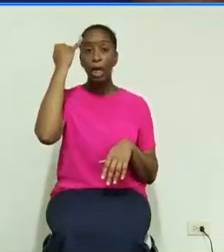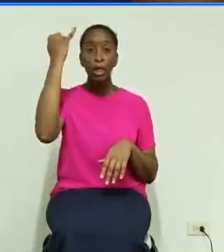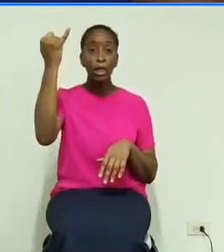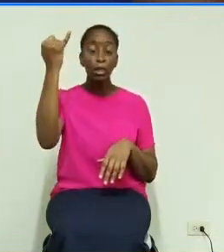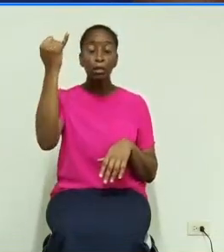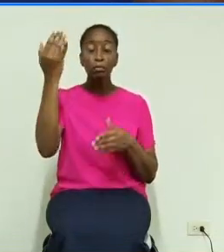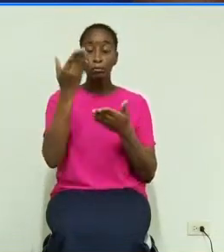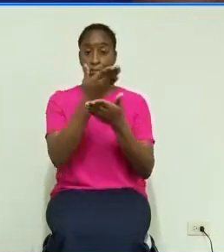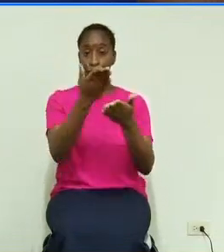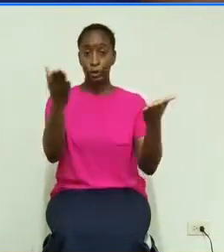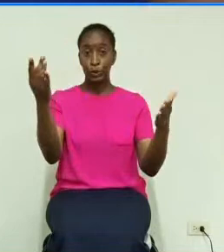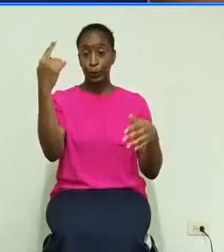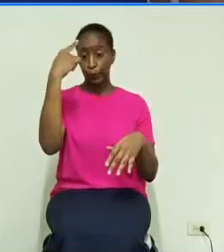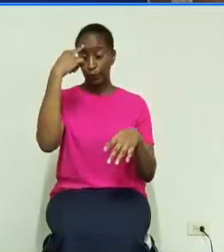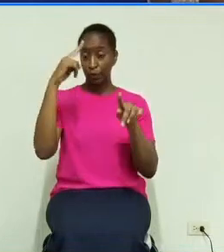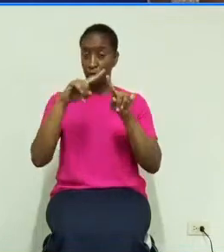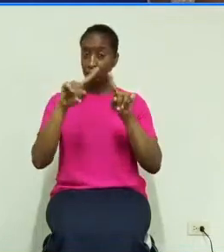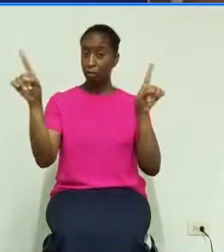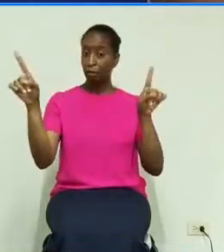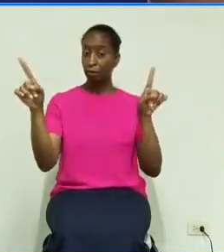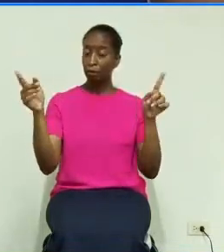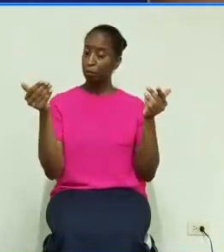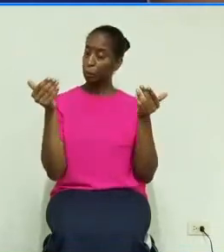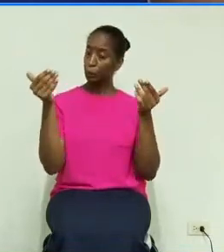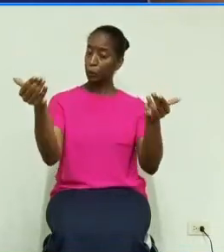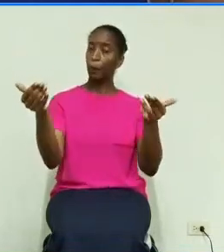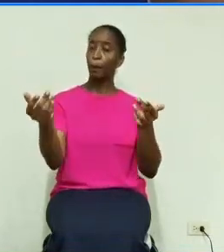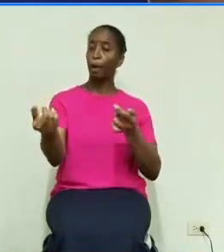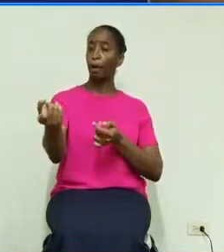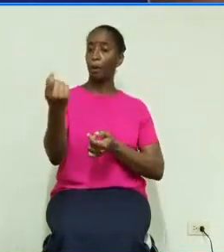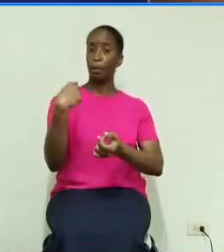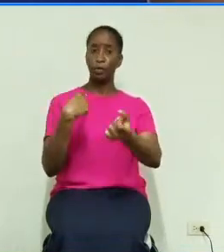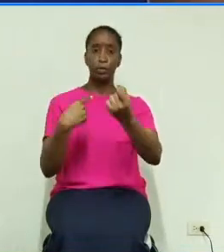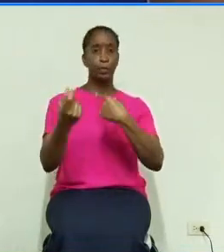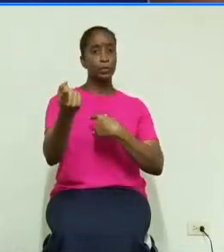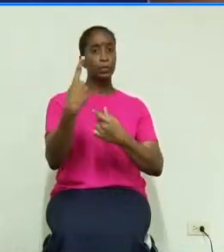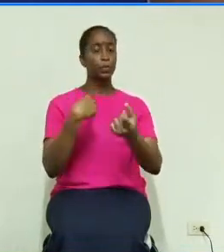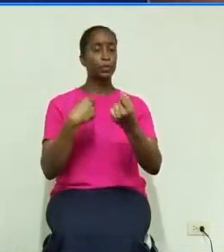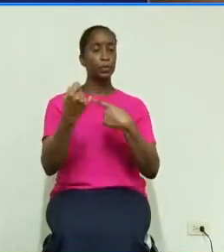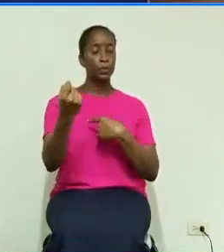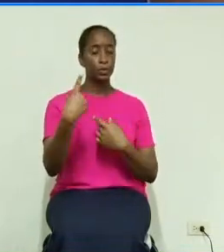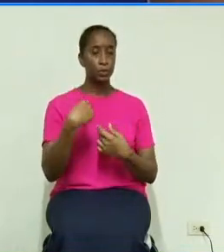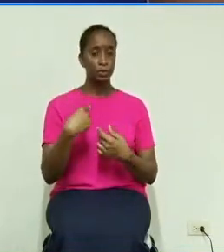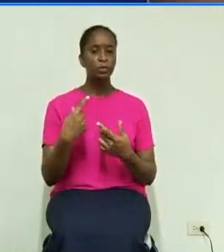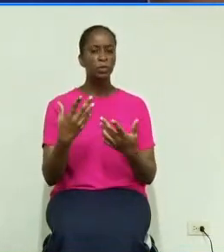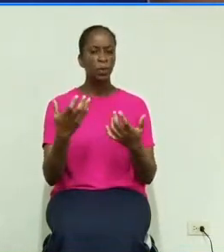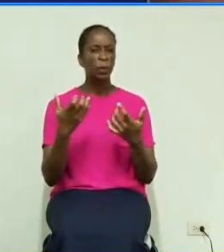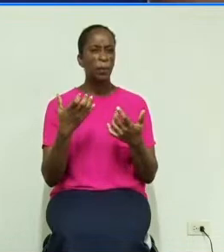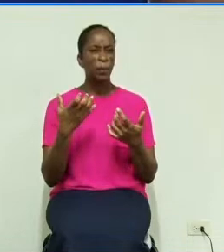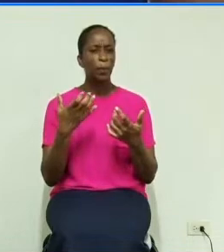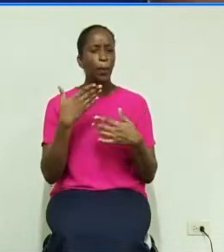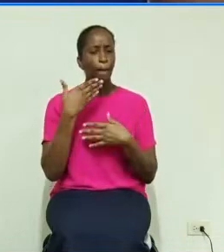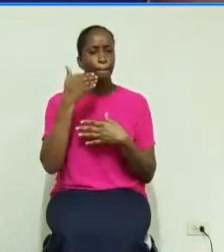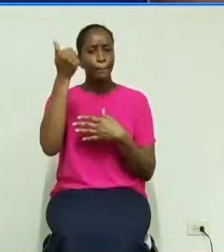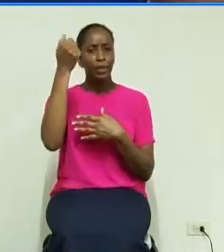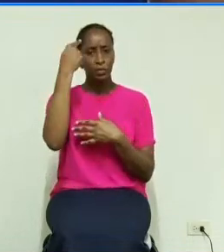because at the end of the day, we want what is best for Barbados. And in my humble estimation, I suggest that it